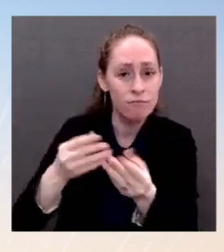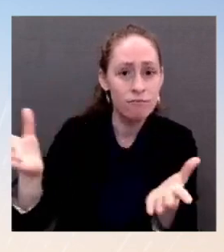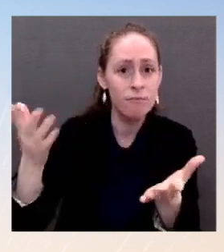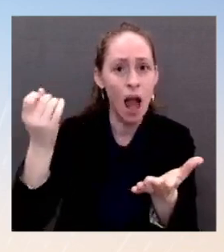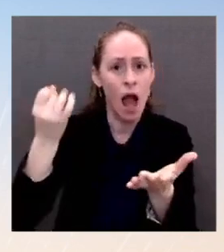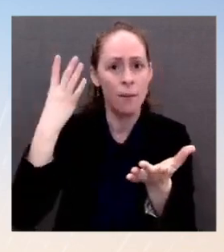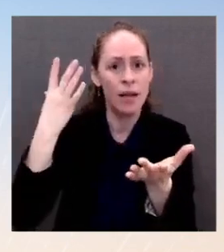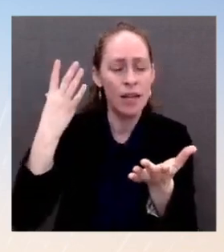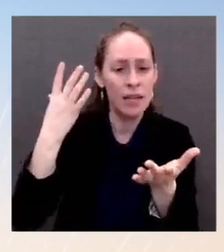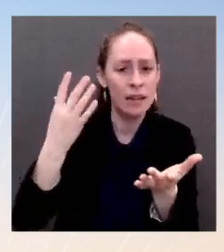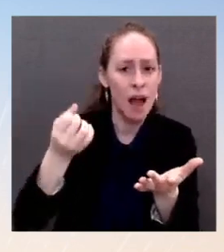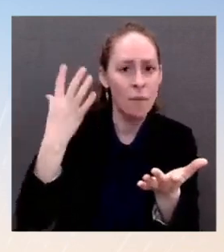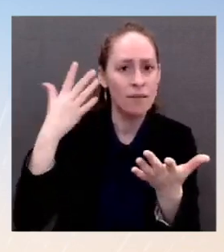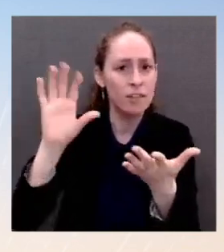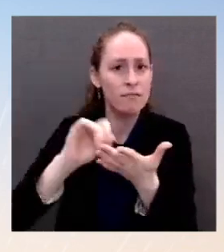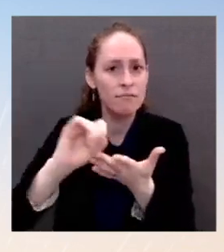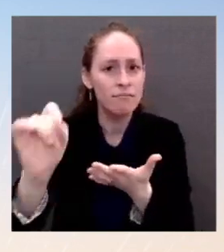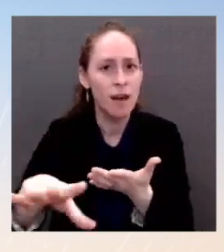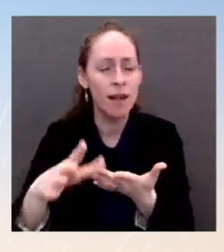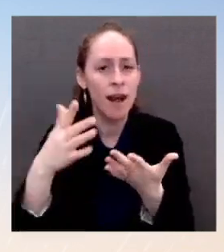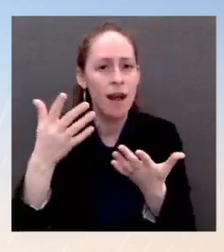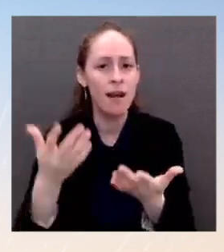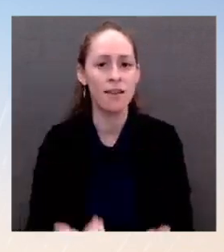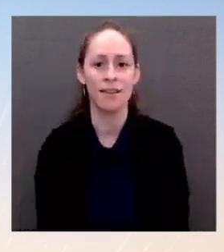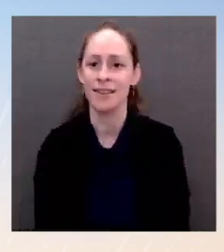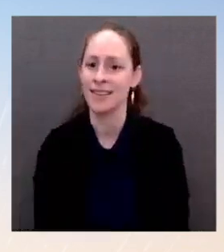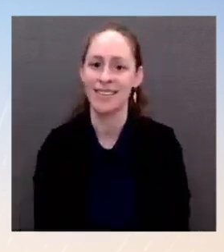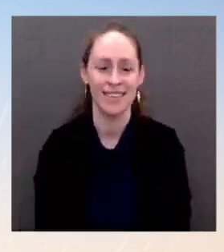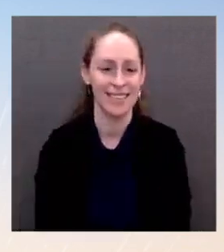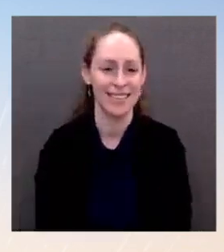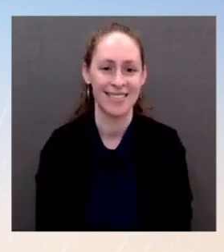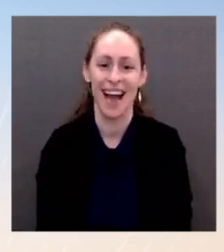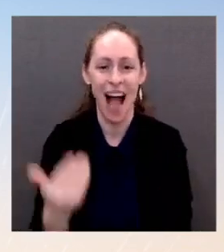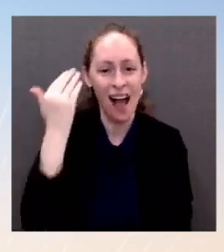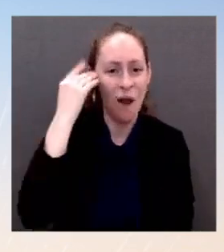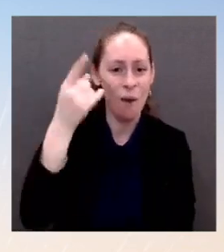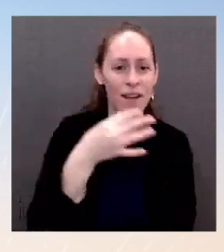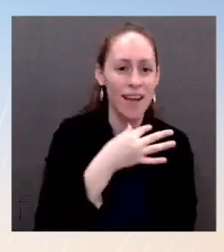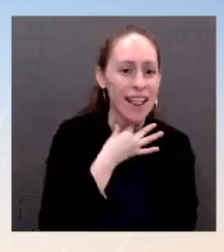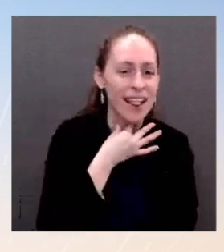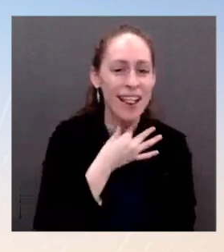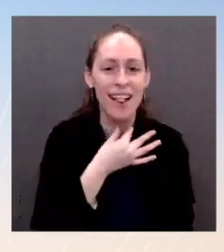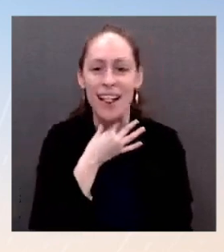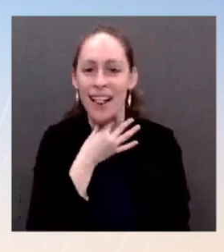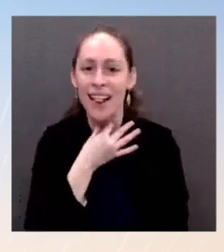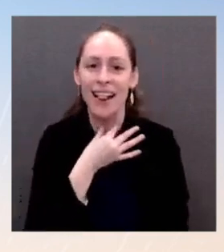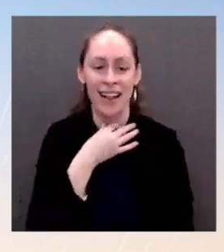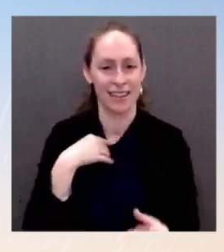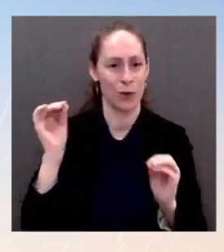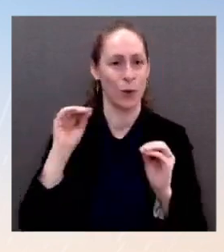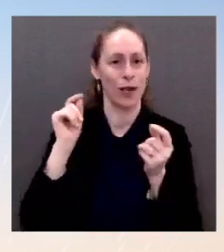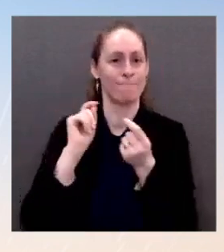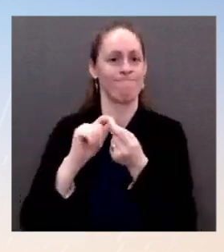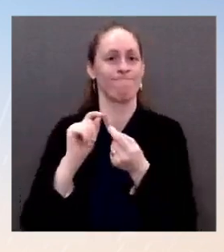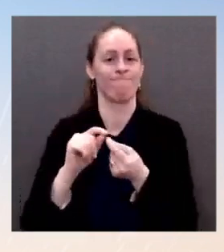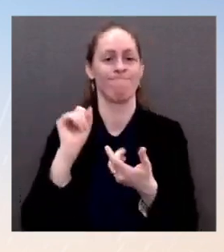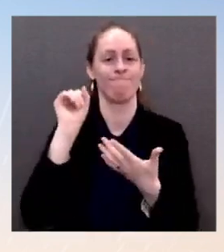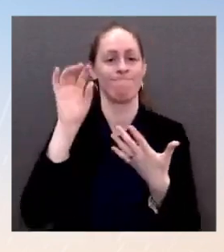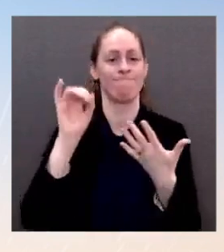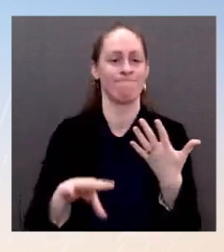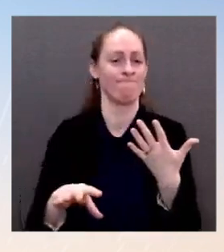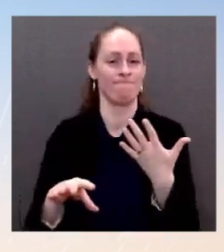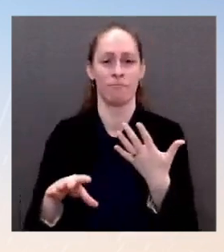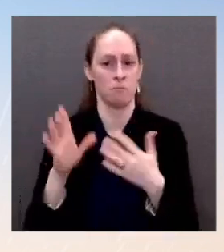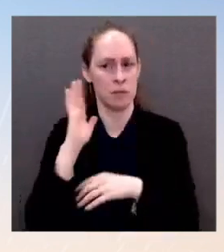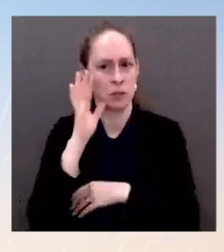great deal of interest. I don't have an exact number. I know that's something we will be putting out. Let me check on the status of that. I know I've got to wrap this up, so let me just quickly try to get to as many